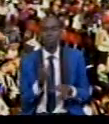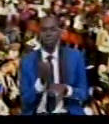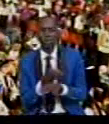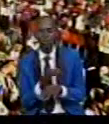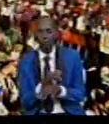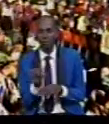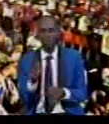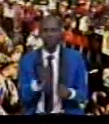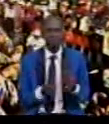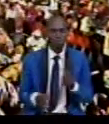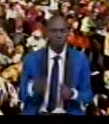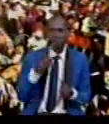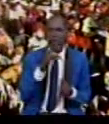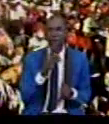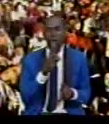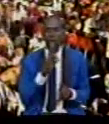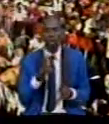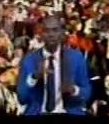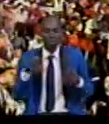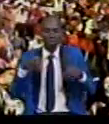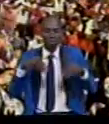There's still another assignment.